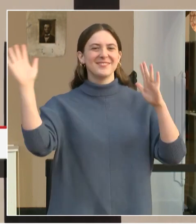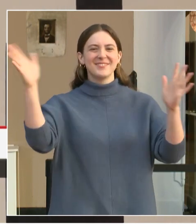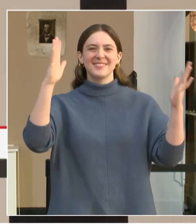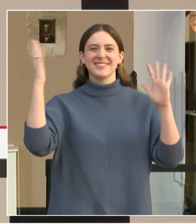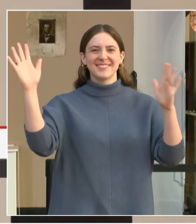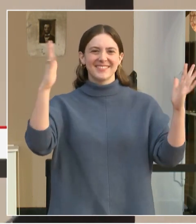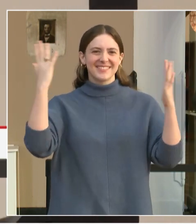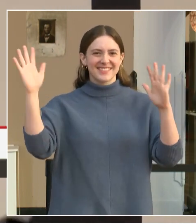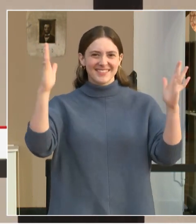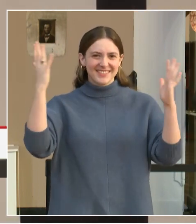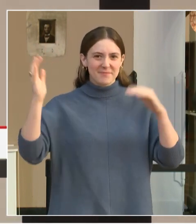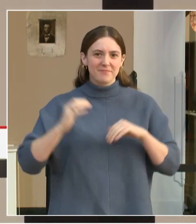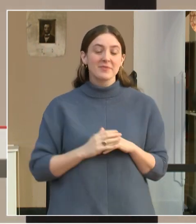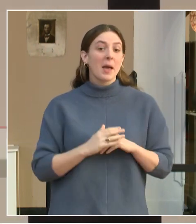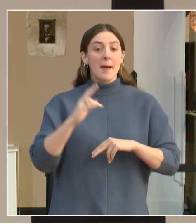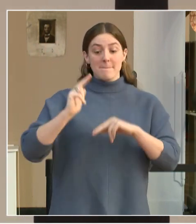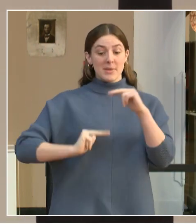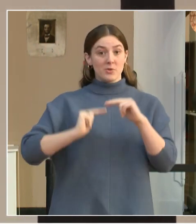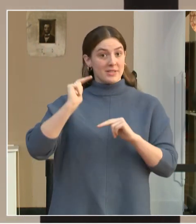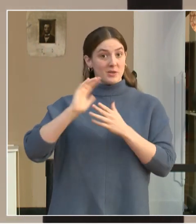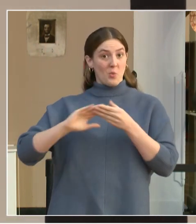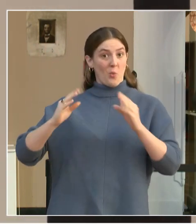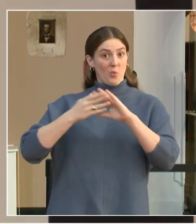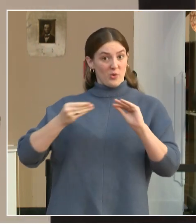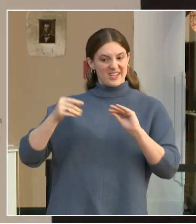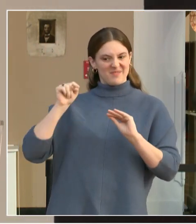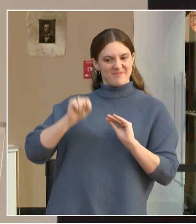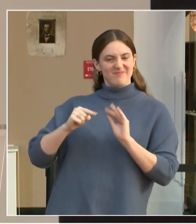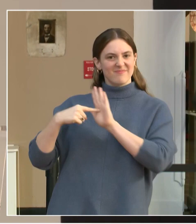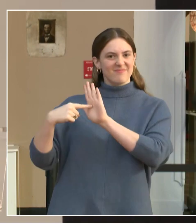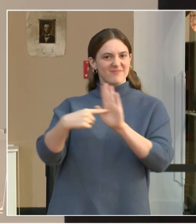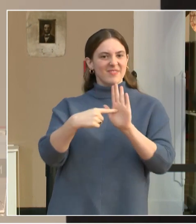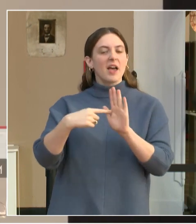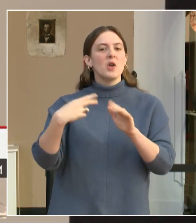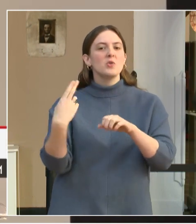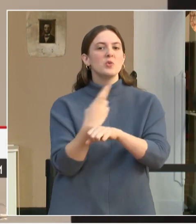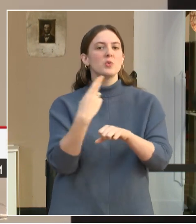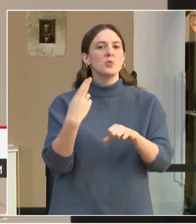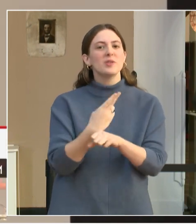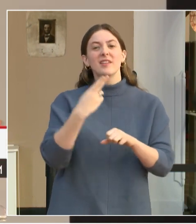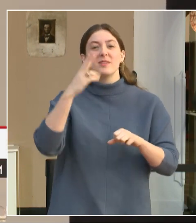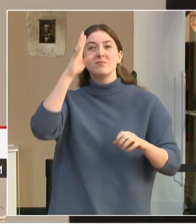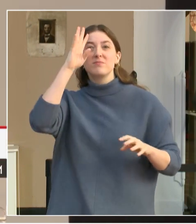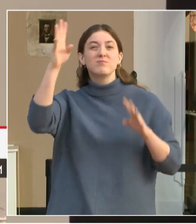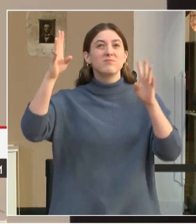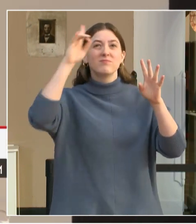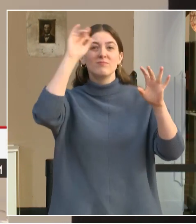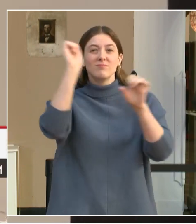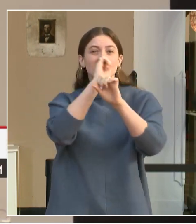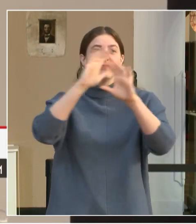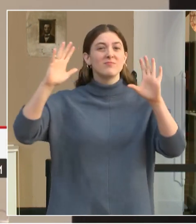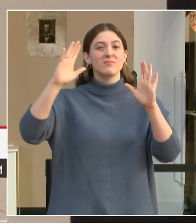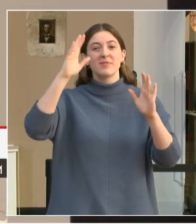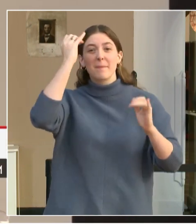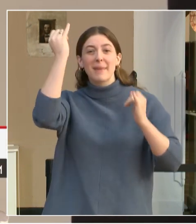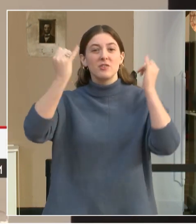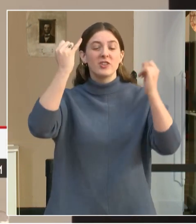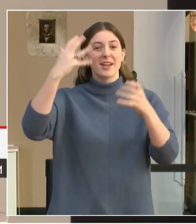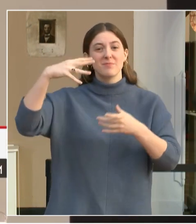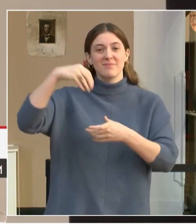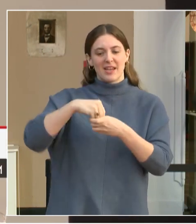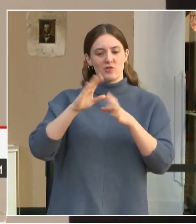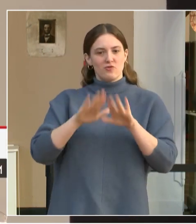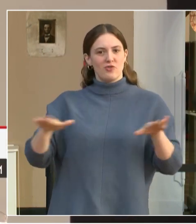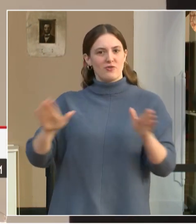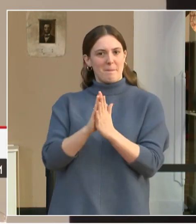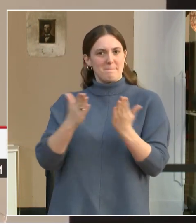Building Stories uses the wonder and the imagination found in children's literature to